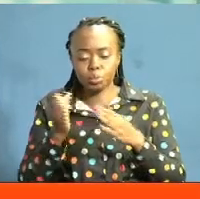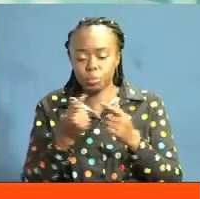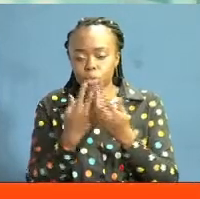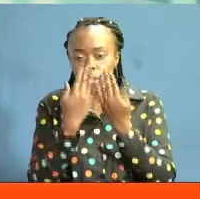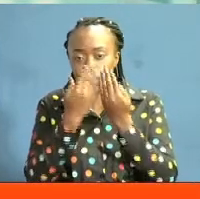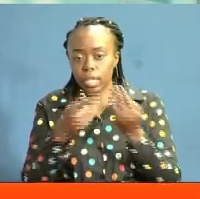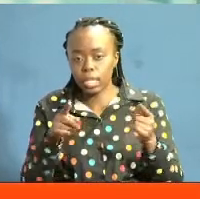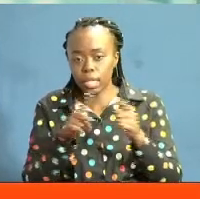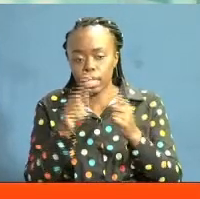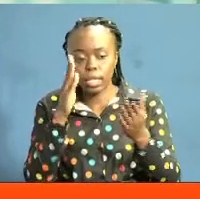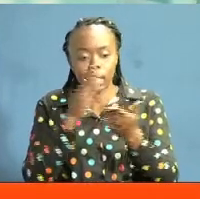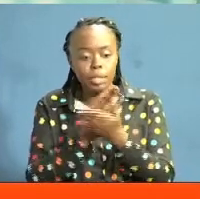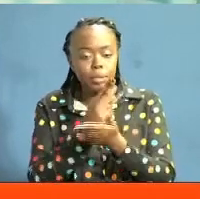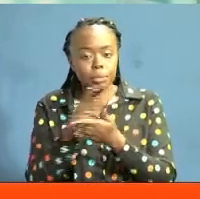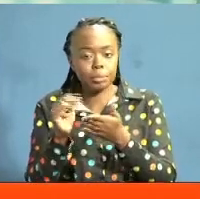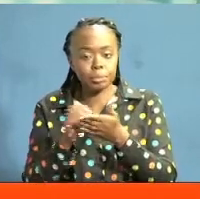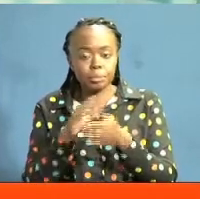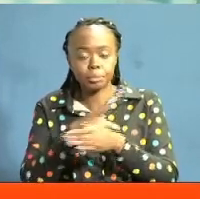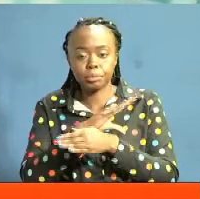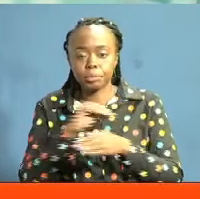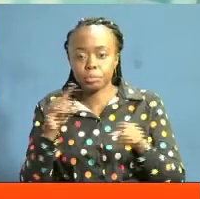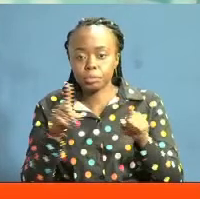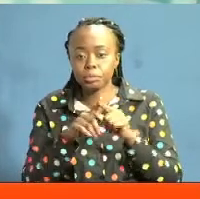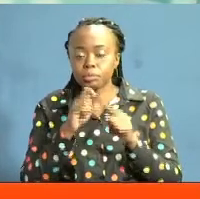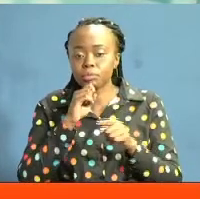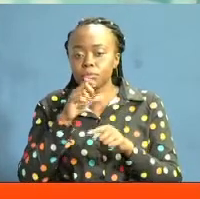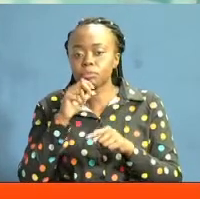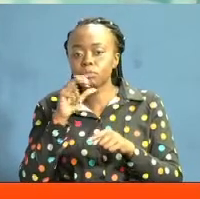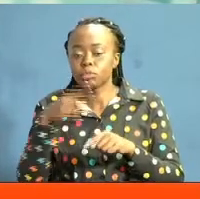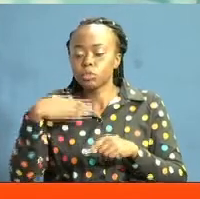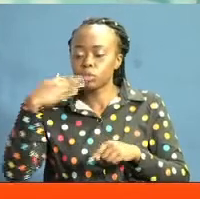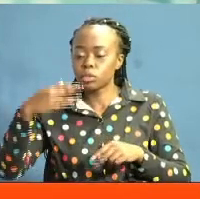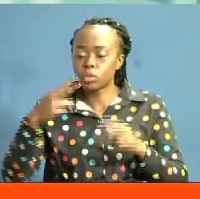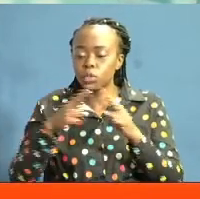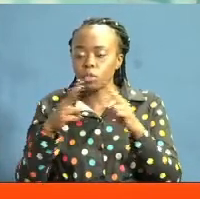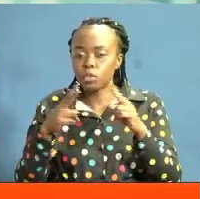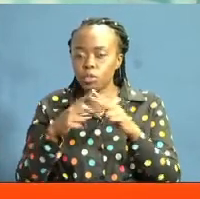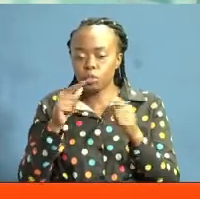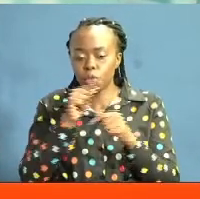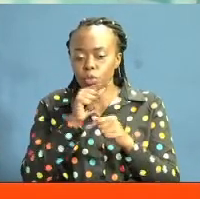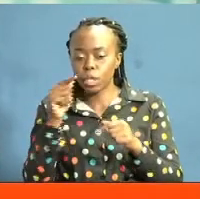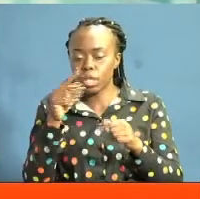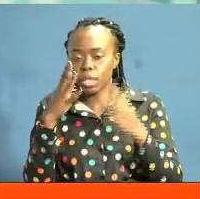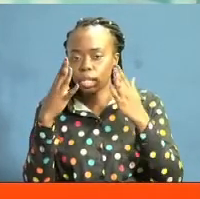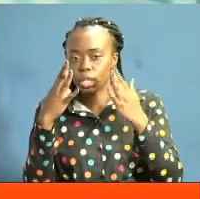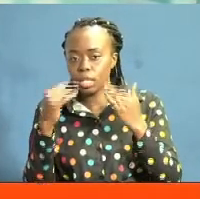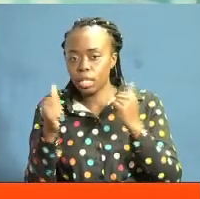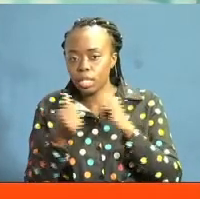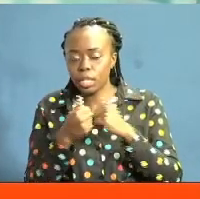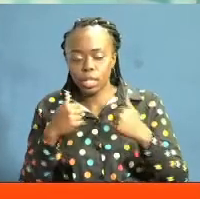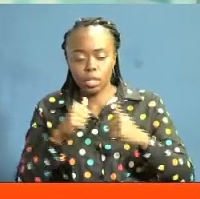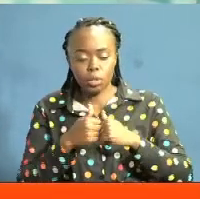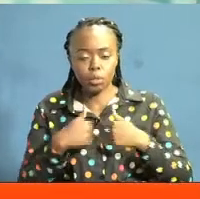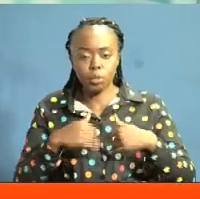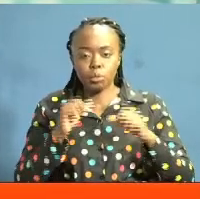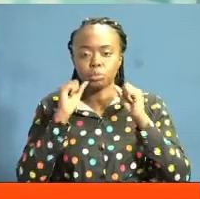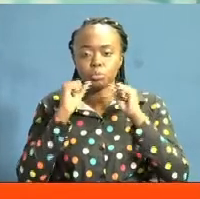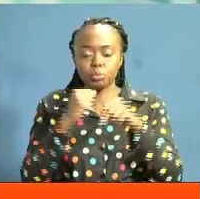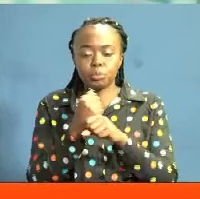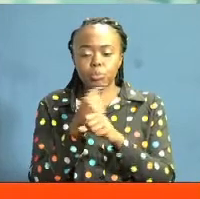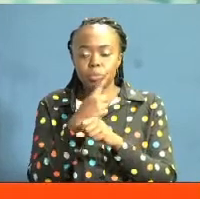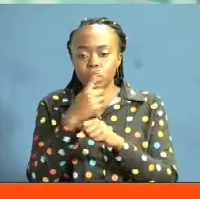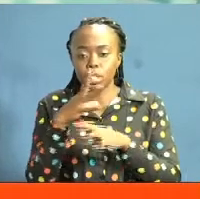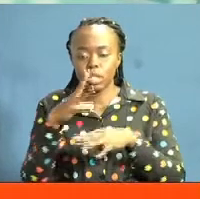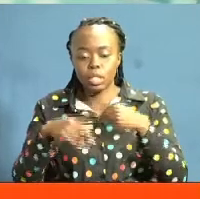are rejecting them. Mm-hmm. And rejection is not always very negative. Unfortunately, rejection can make one